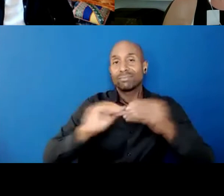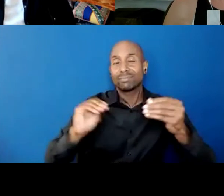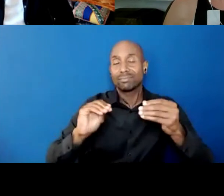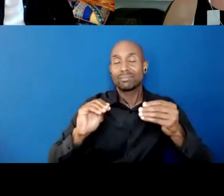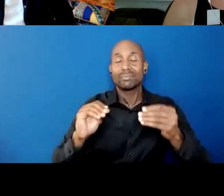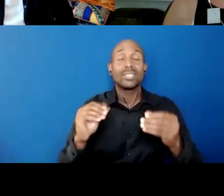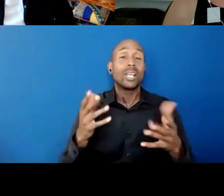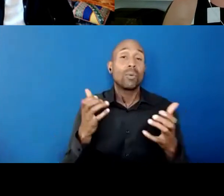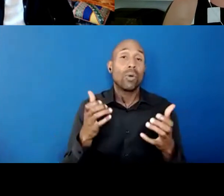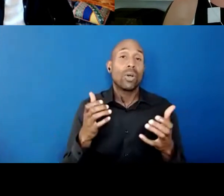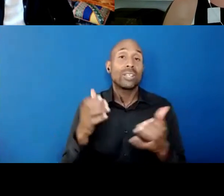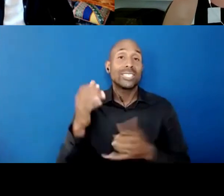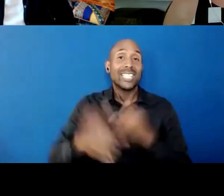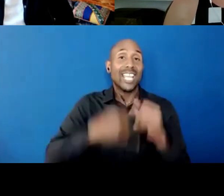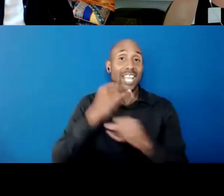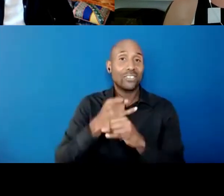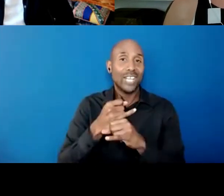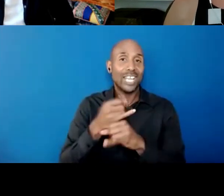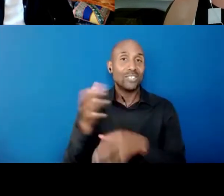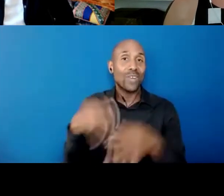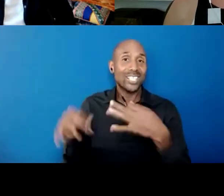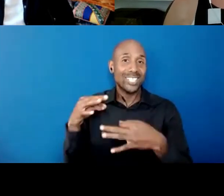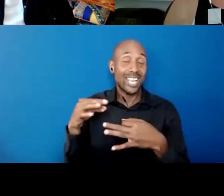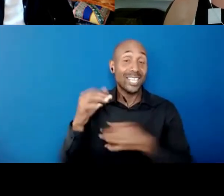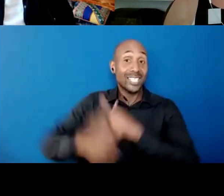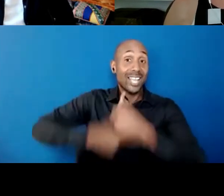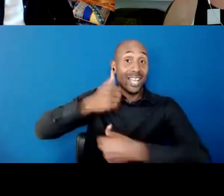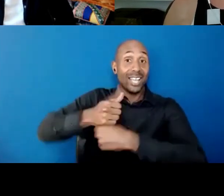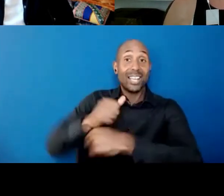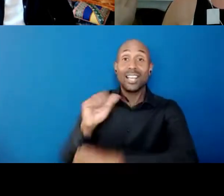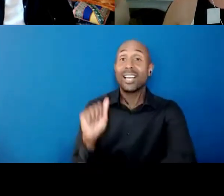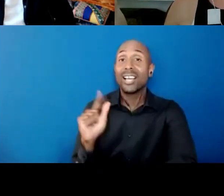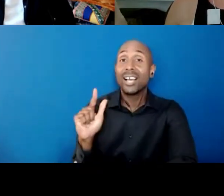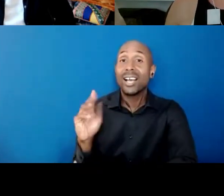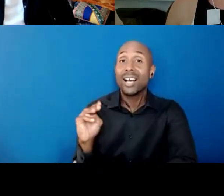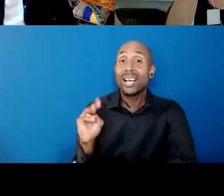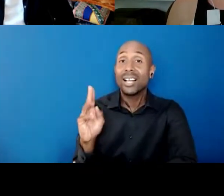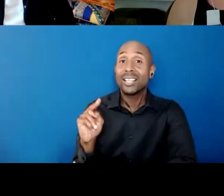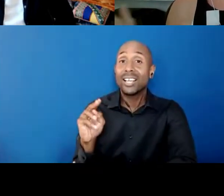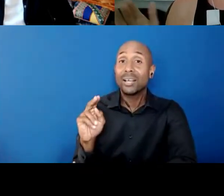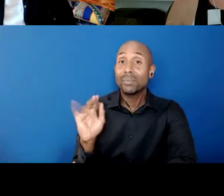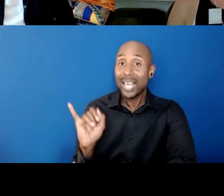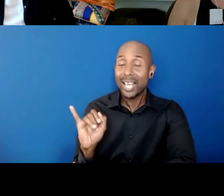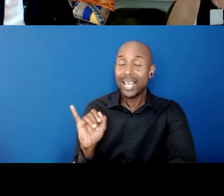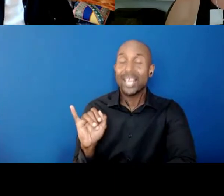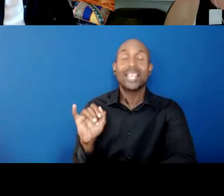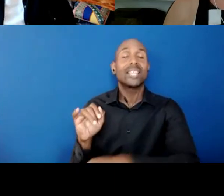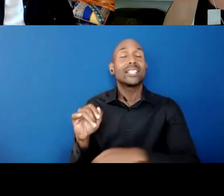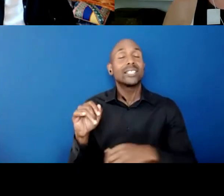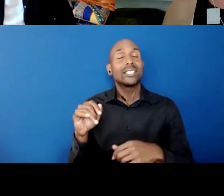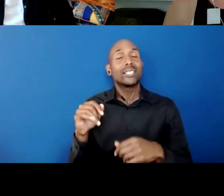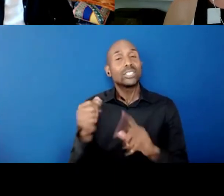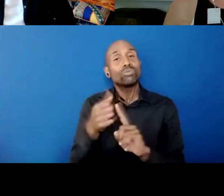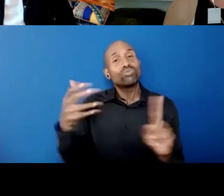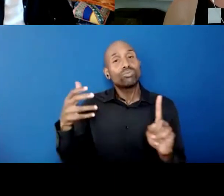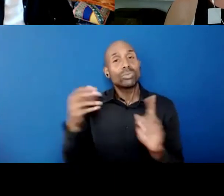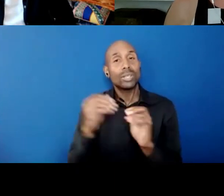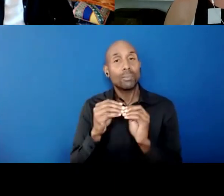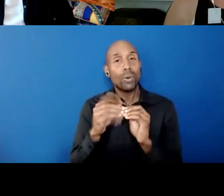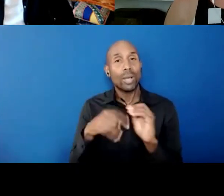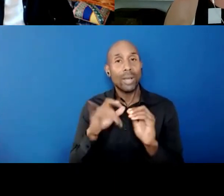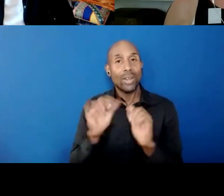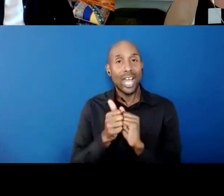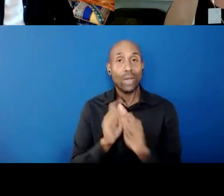Exchange alumni to reflect on how different aspects of their identities, including their disability identity, but also others, how